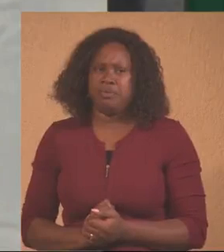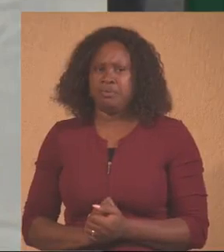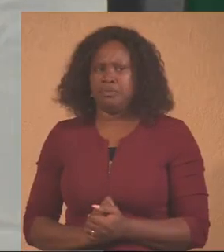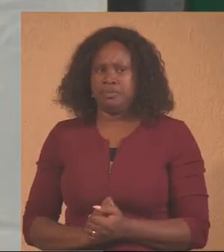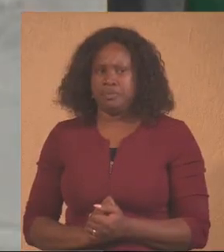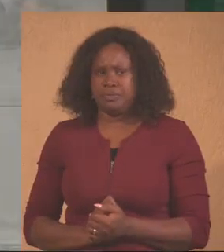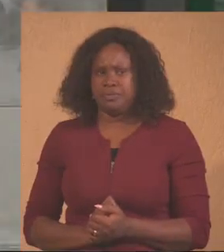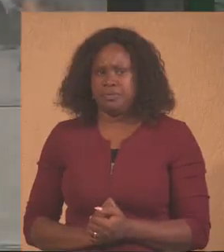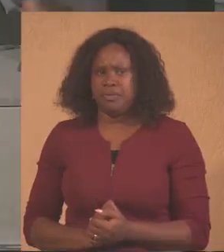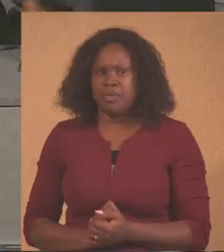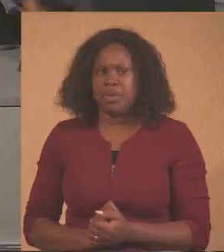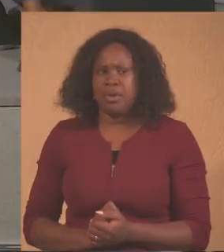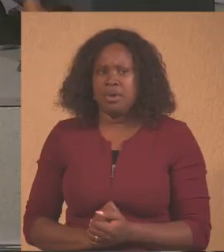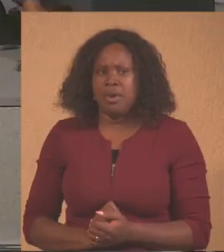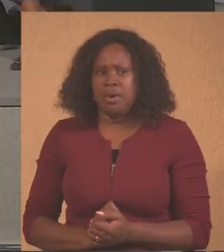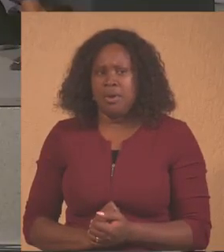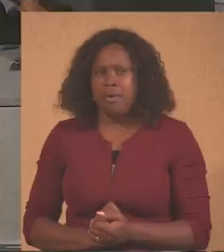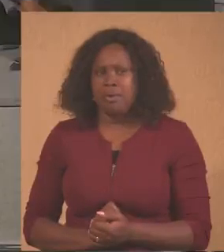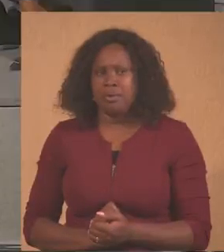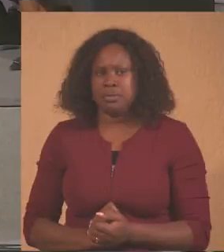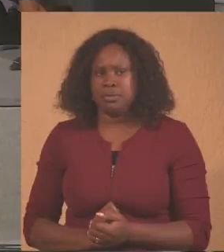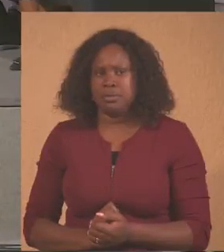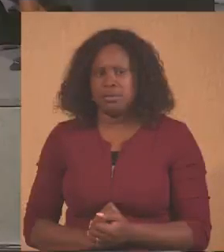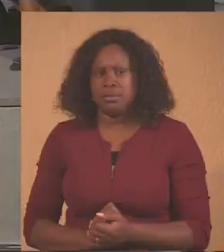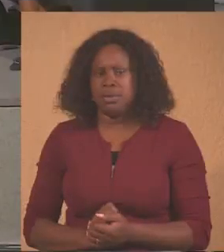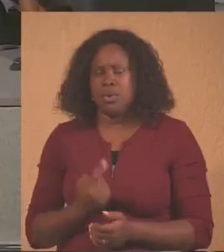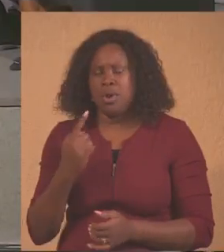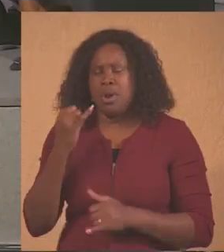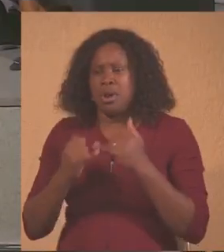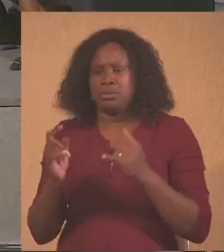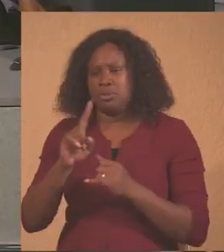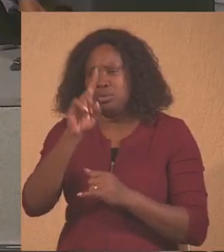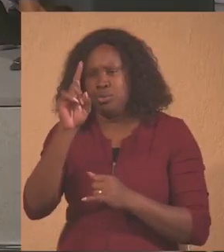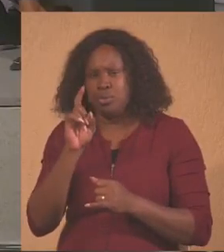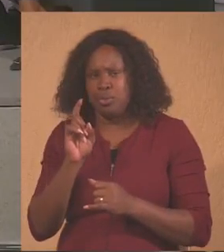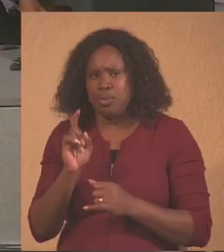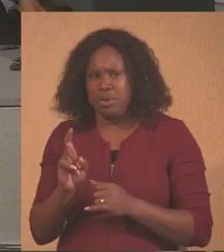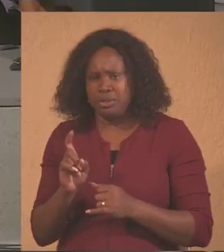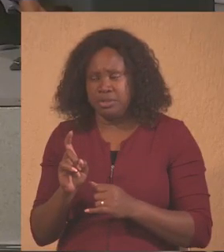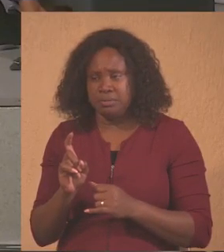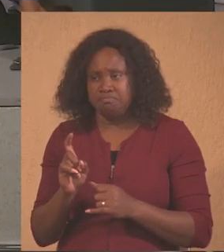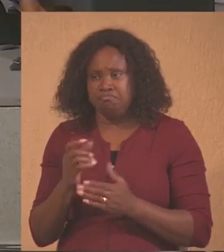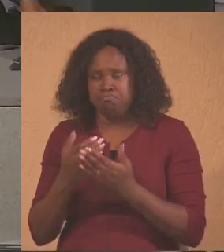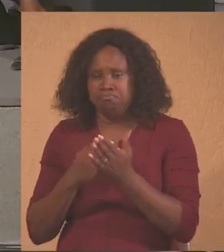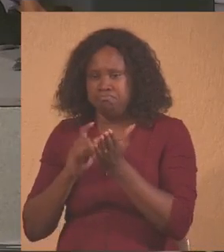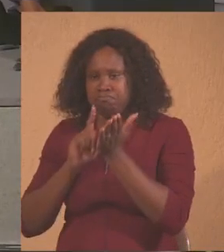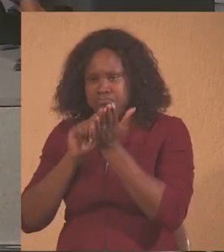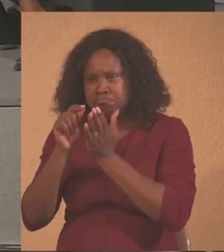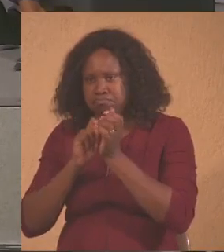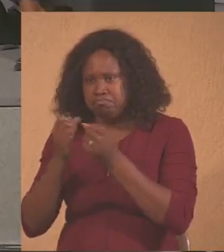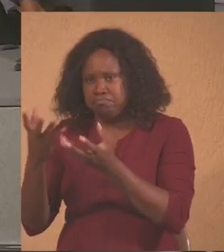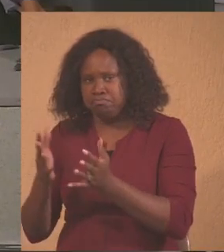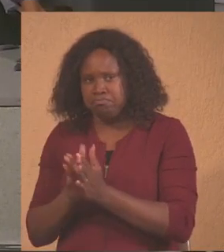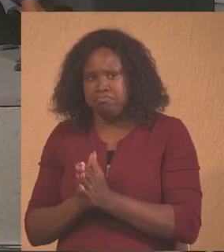them. Okay. Yeah. One last question before I give over the media to ask any questions they might have is